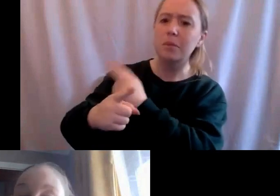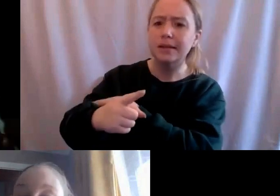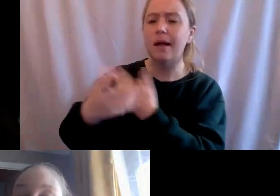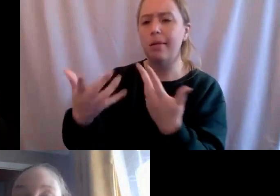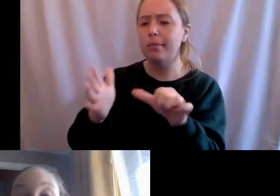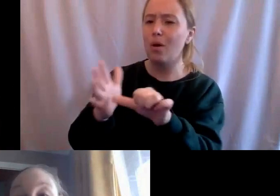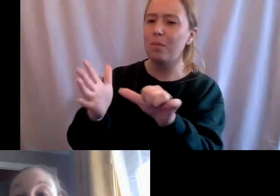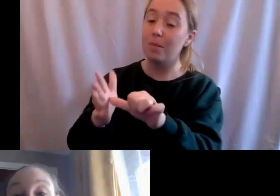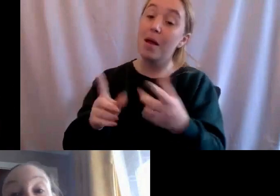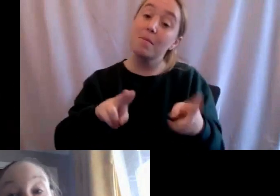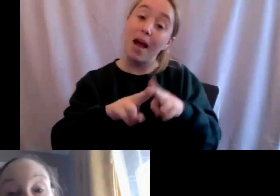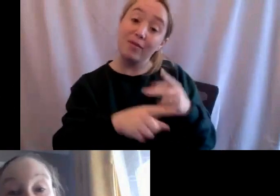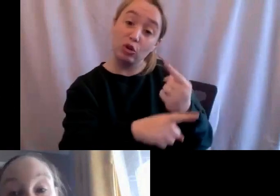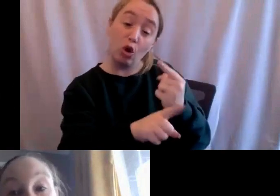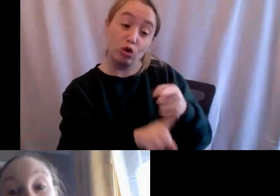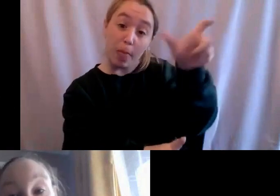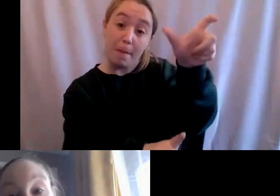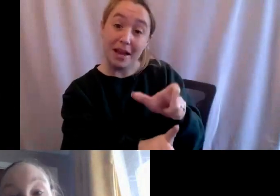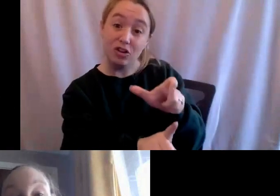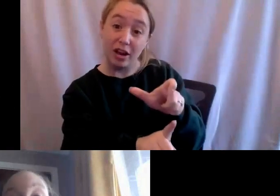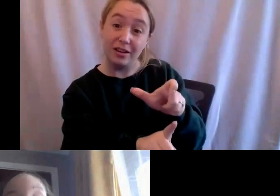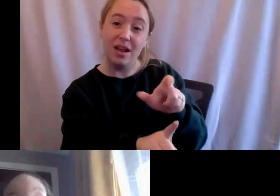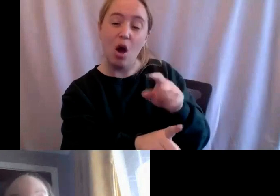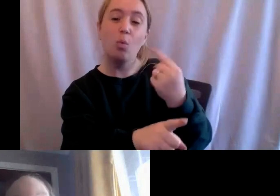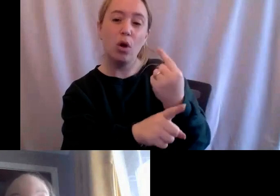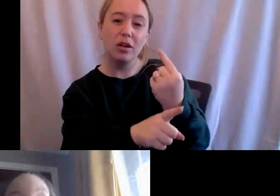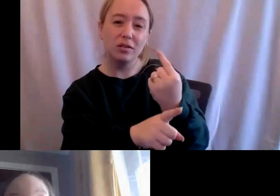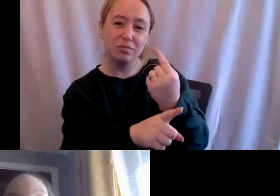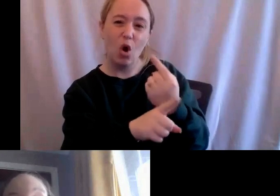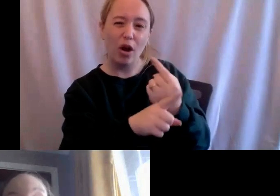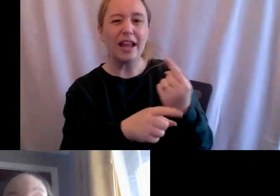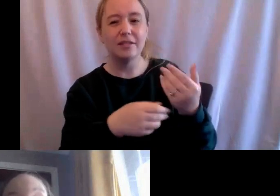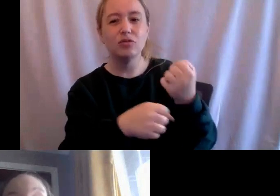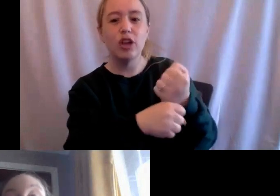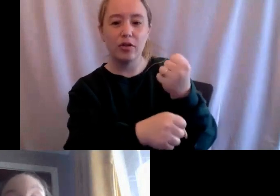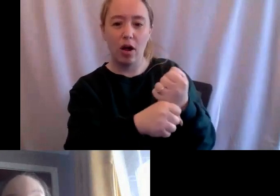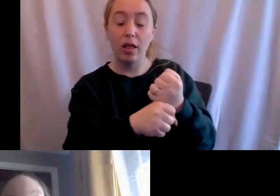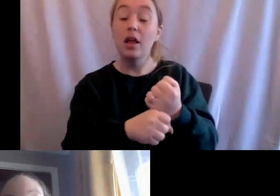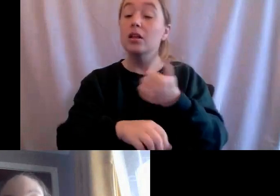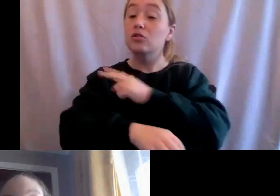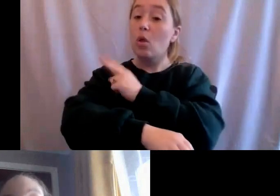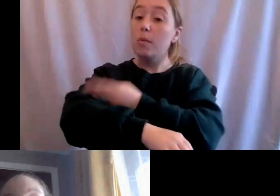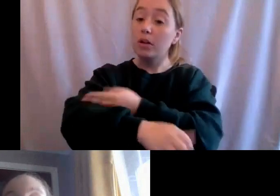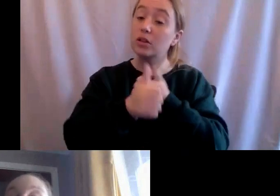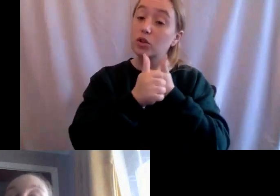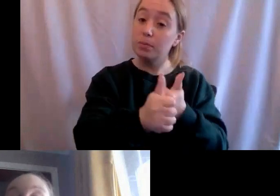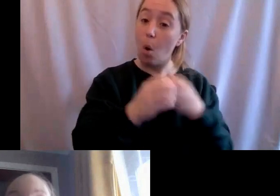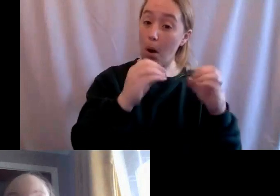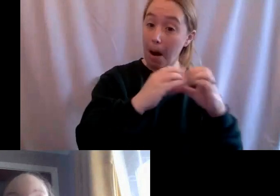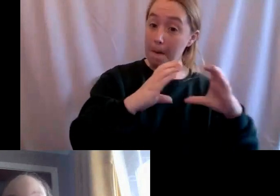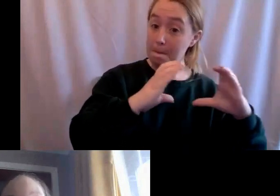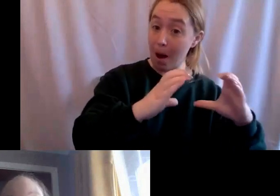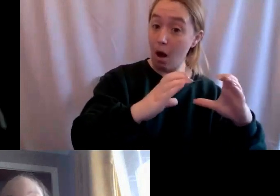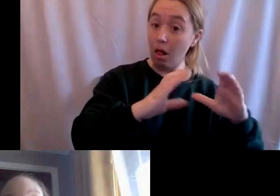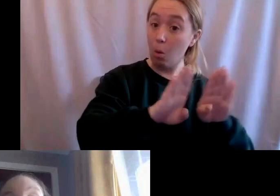They are basically there to stop the bottom falling out of your world, so they support your vaginal walls and your bowel wall. They